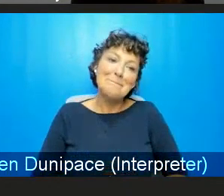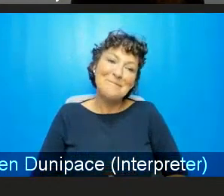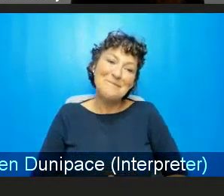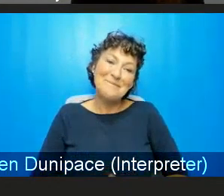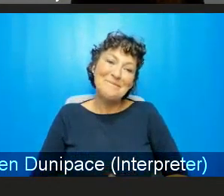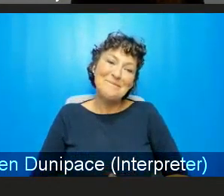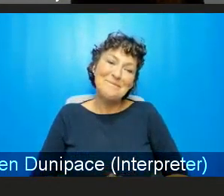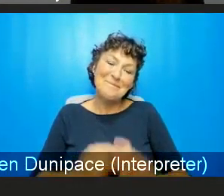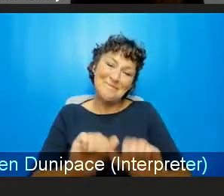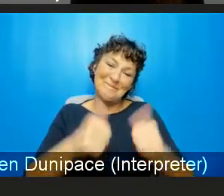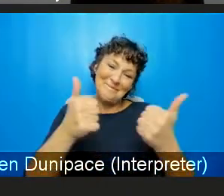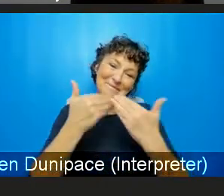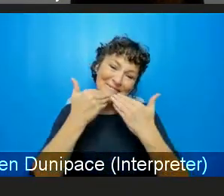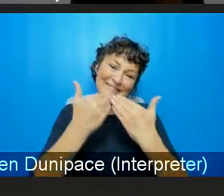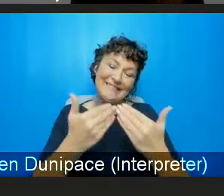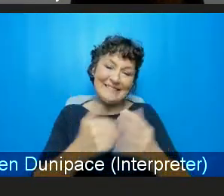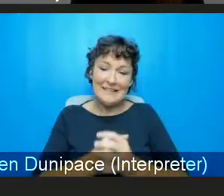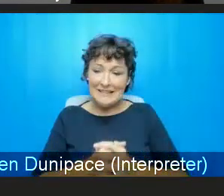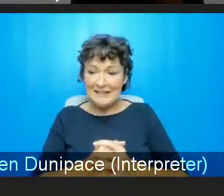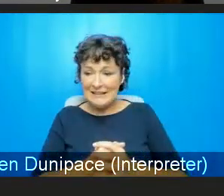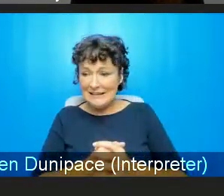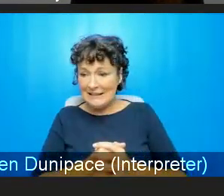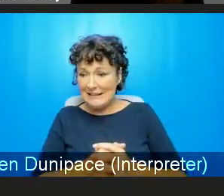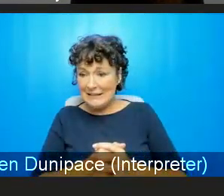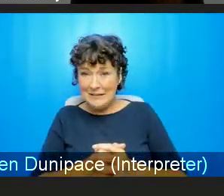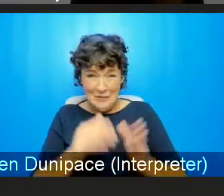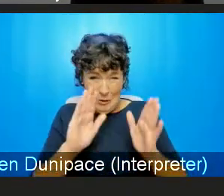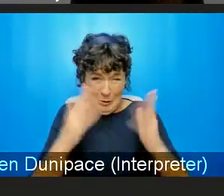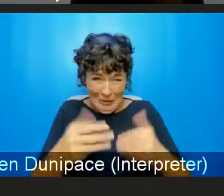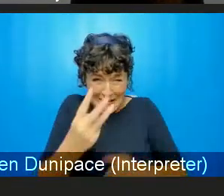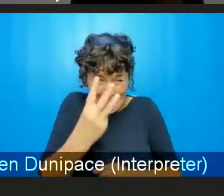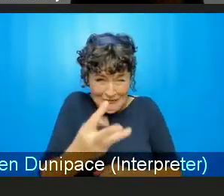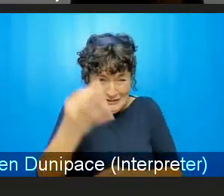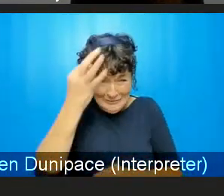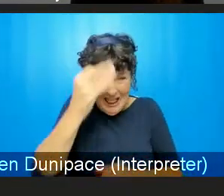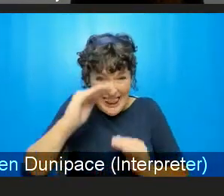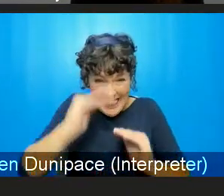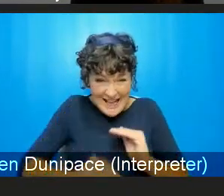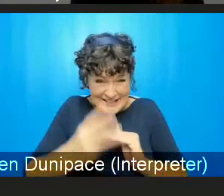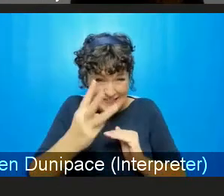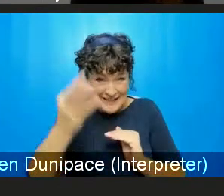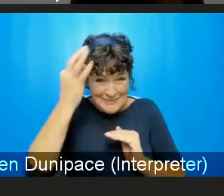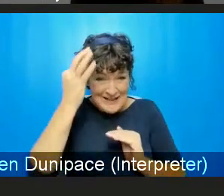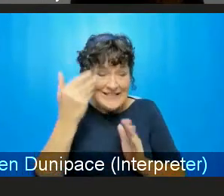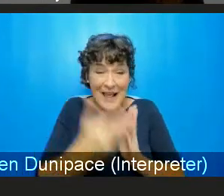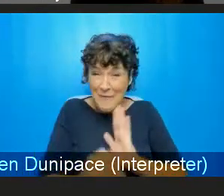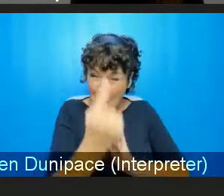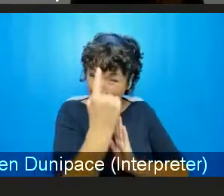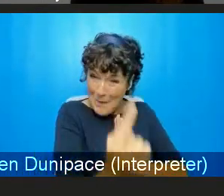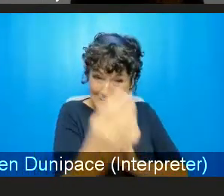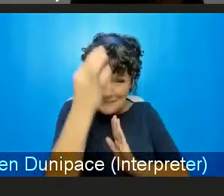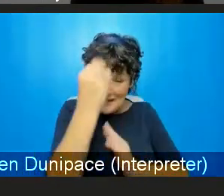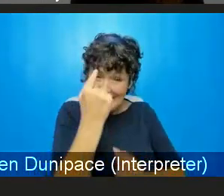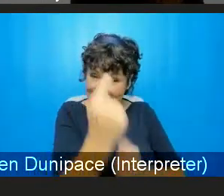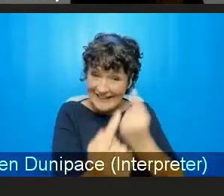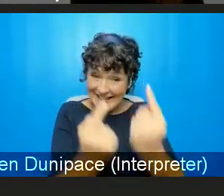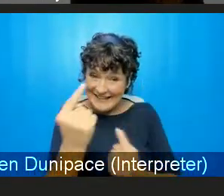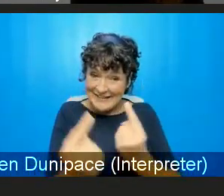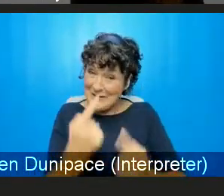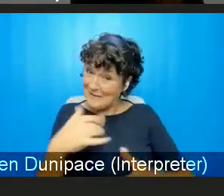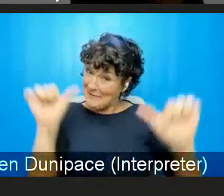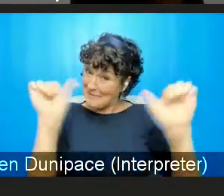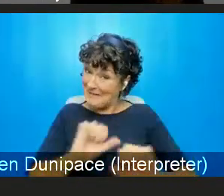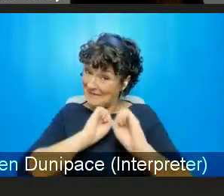That's great, thank you. We've got about just under 3 minutes left. So you've got about a minute each left to answer this